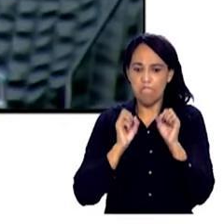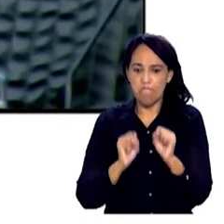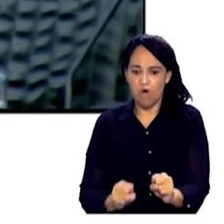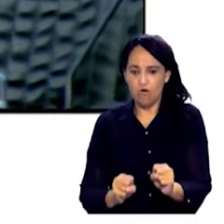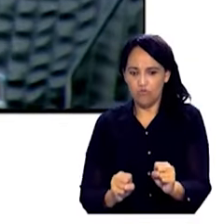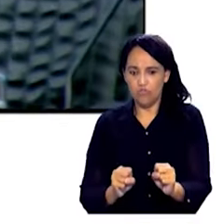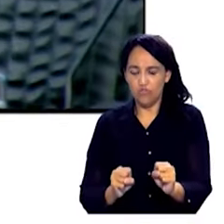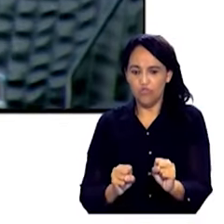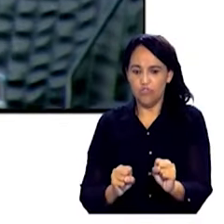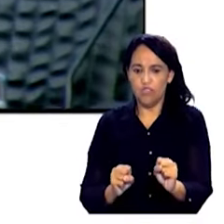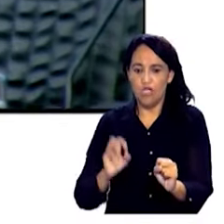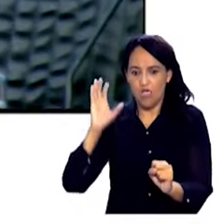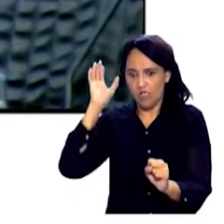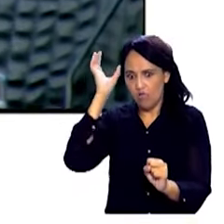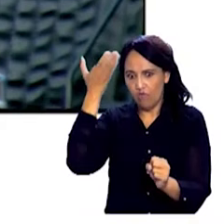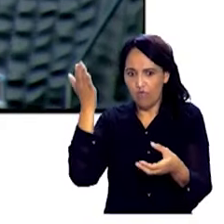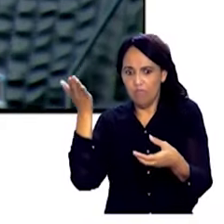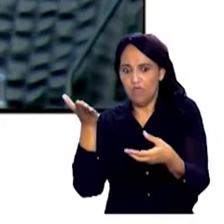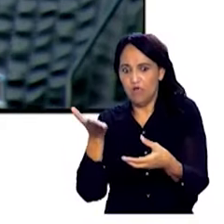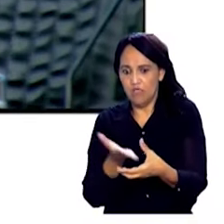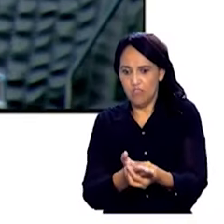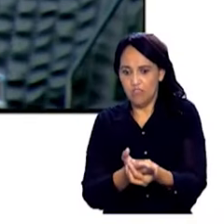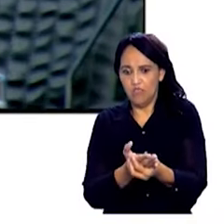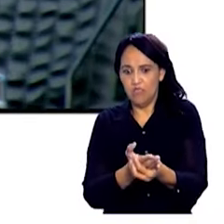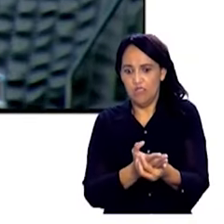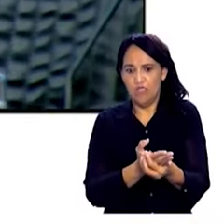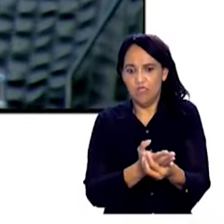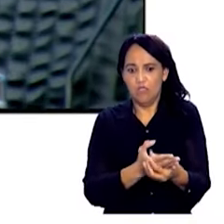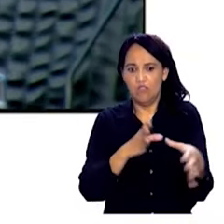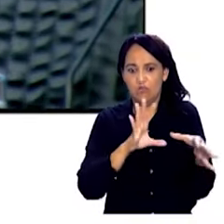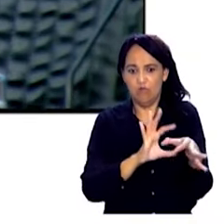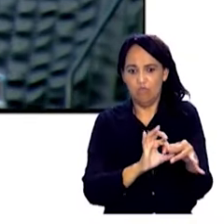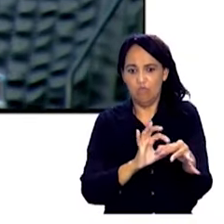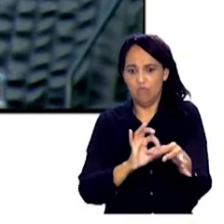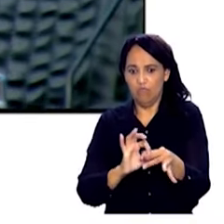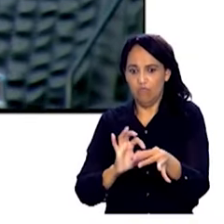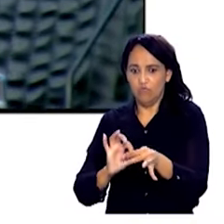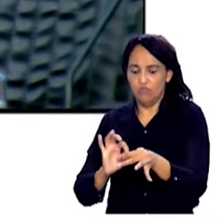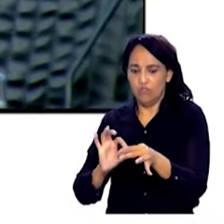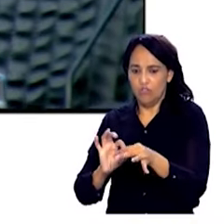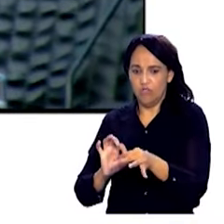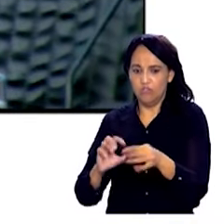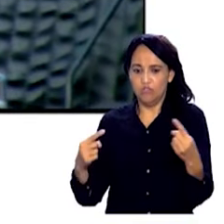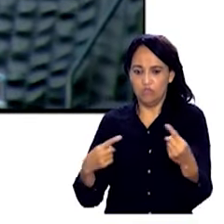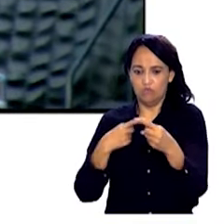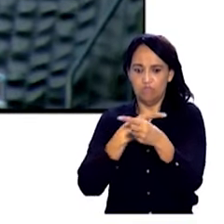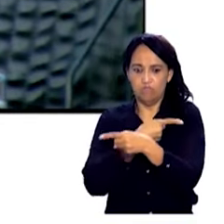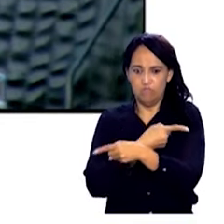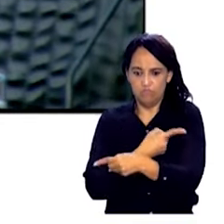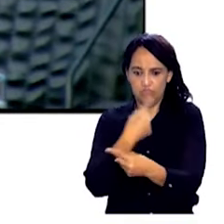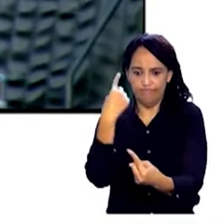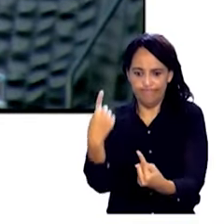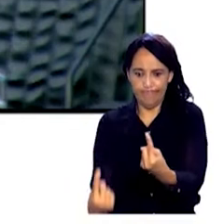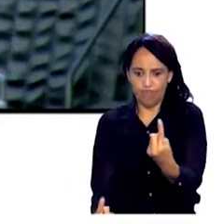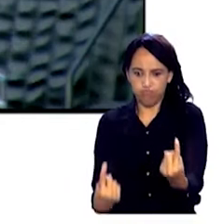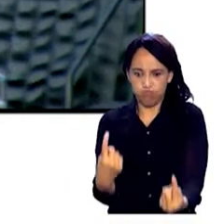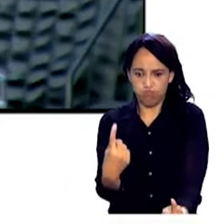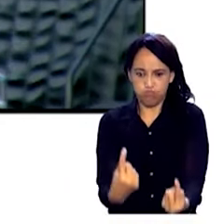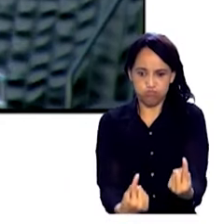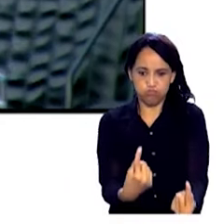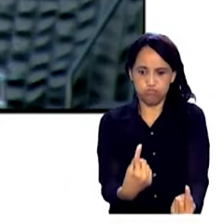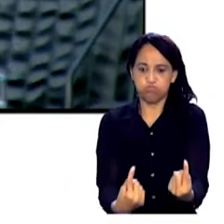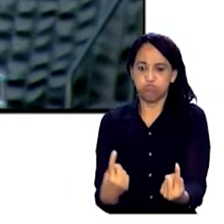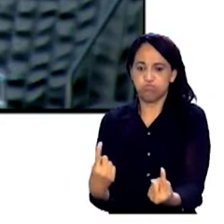ADV the cour hastial to resolve even a real lawsuit between adverse